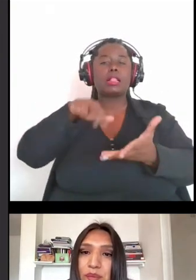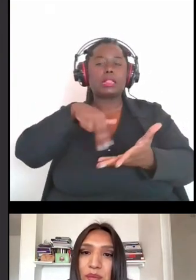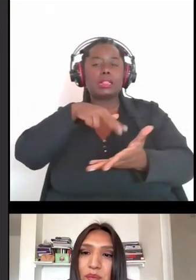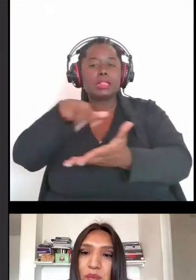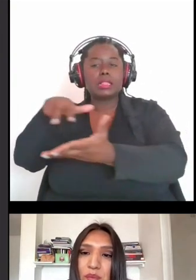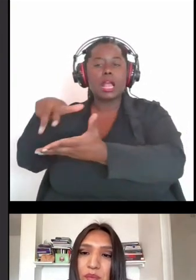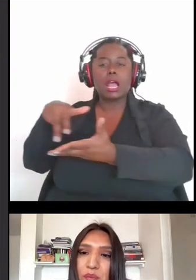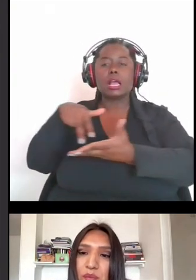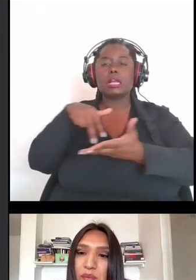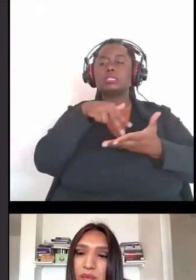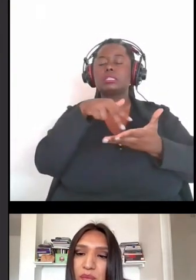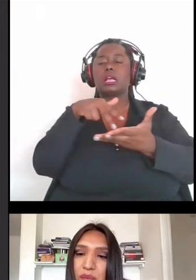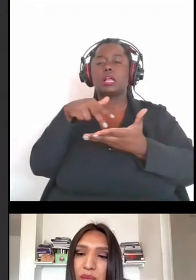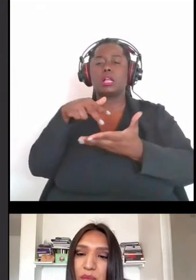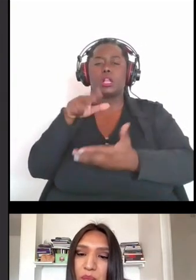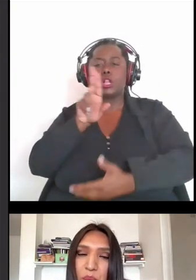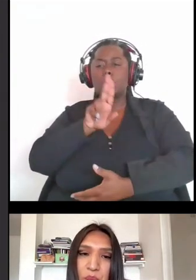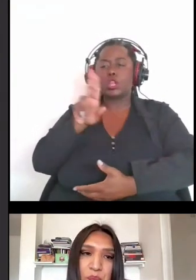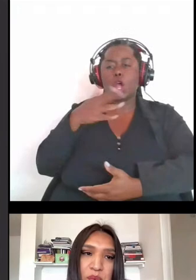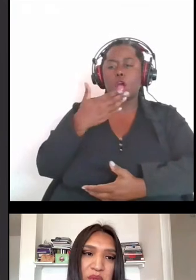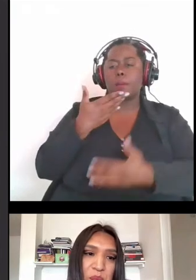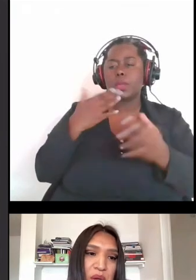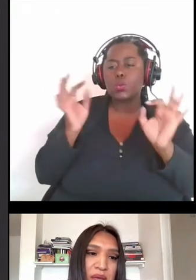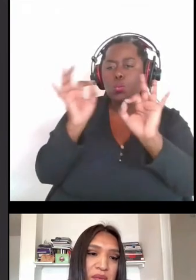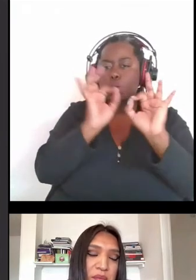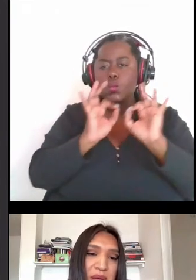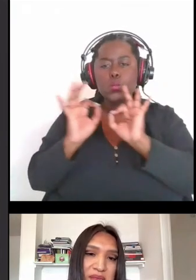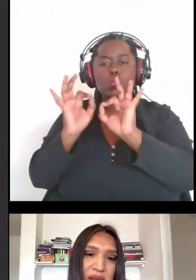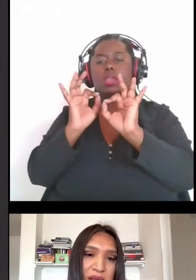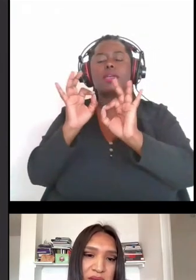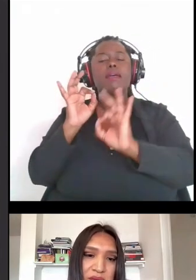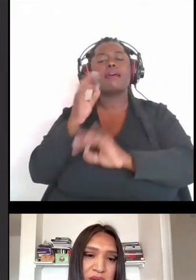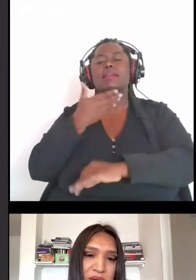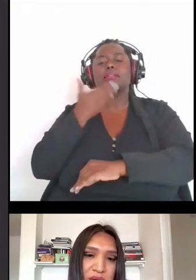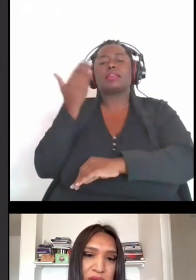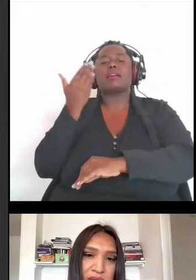nameless dance is a constant Pursuit